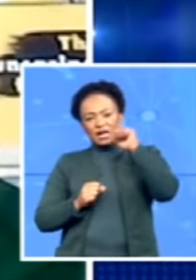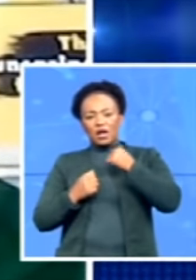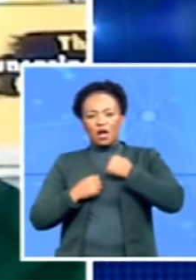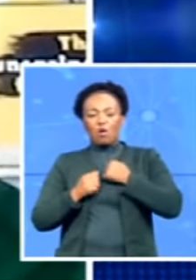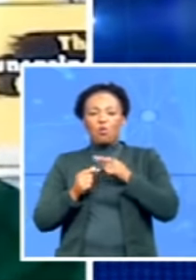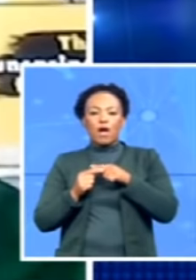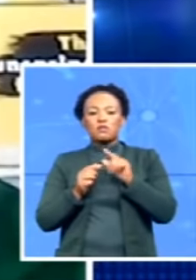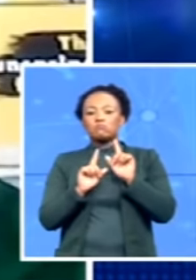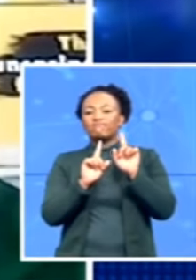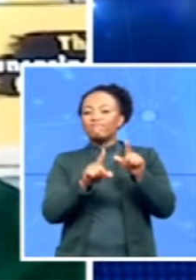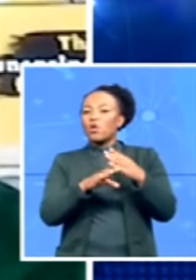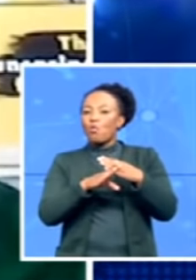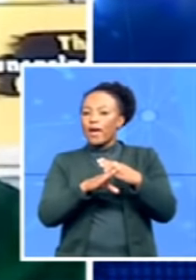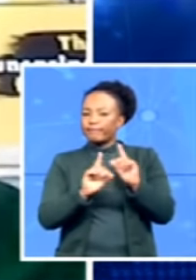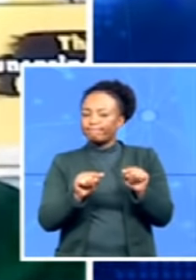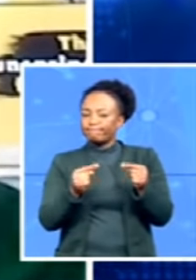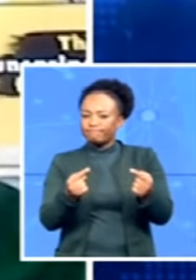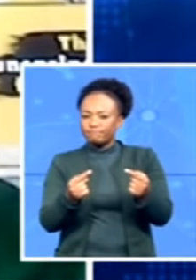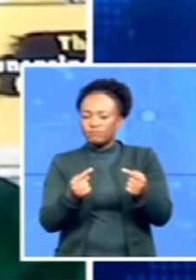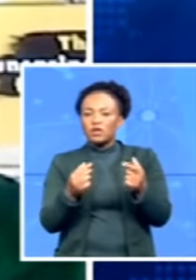our action with the stay away on Monday,